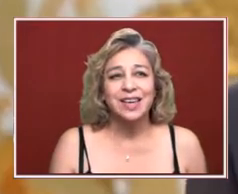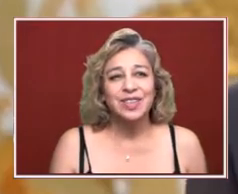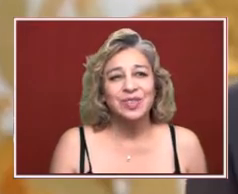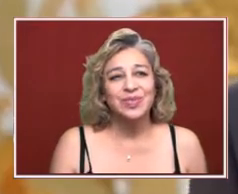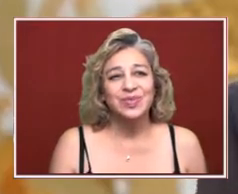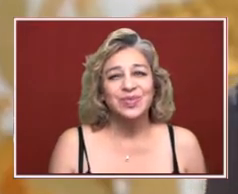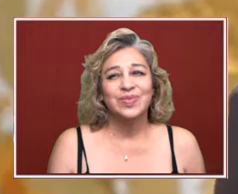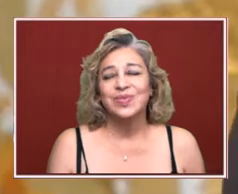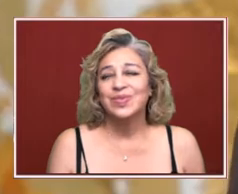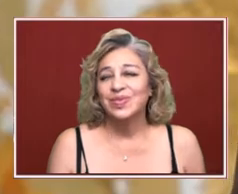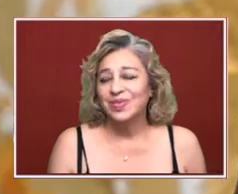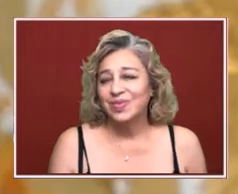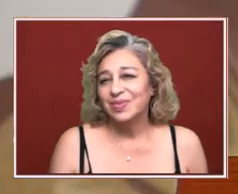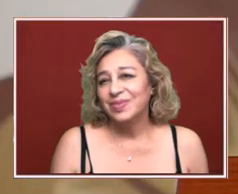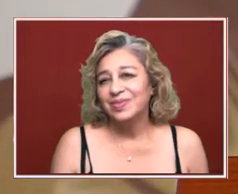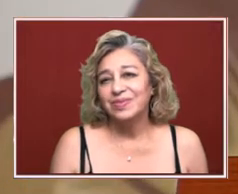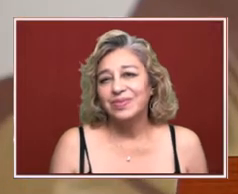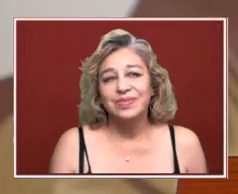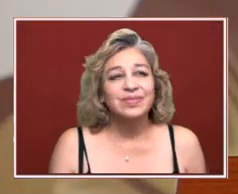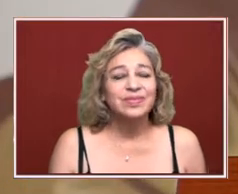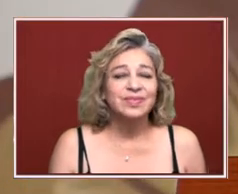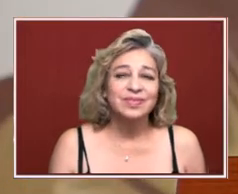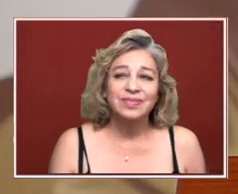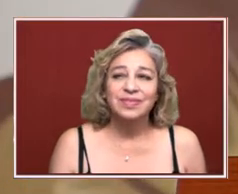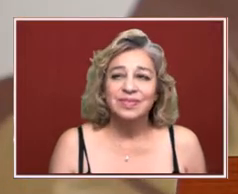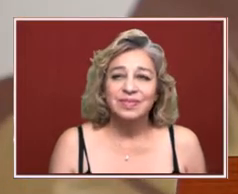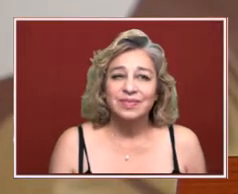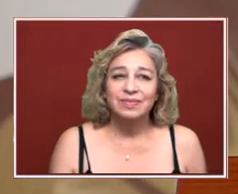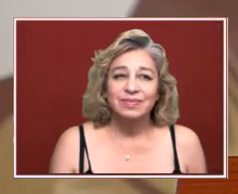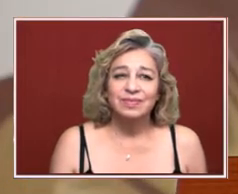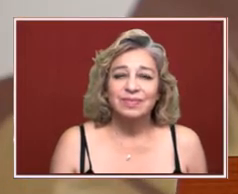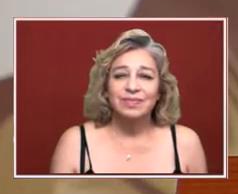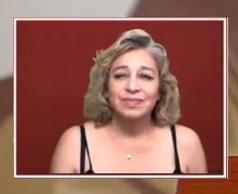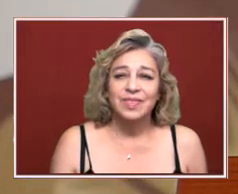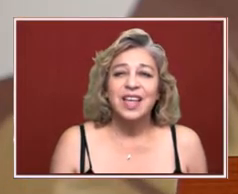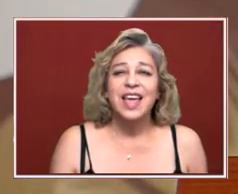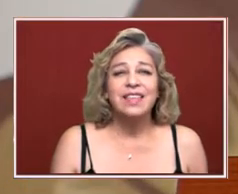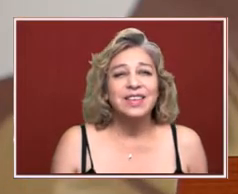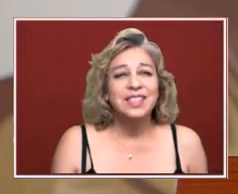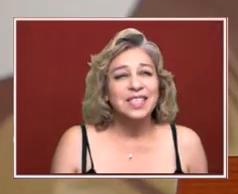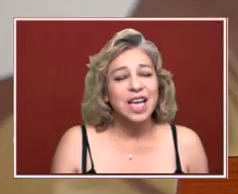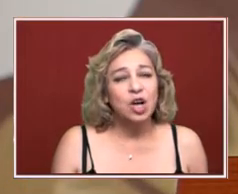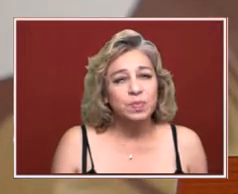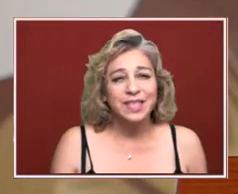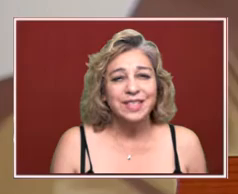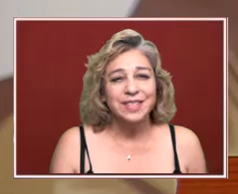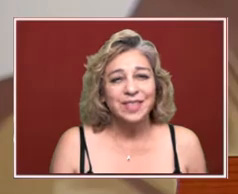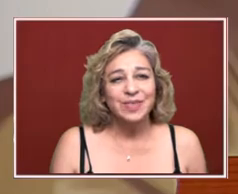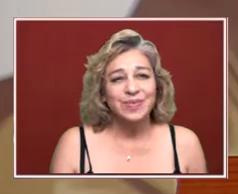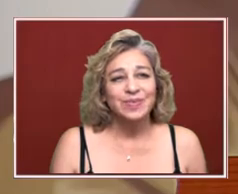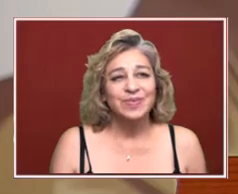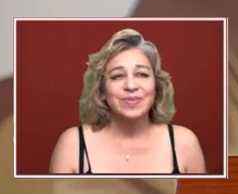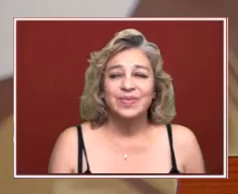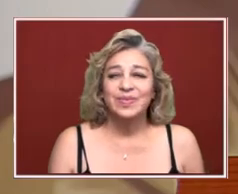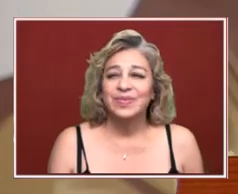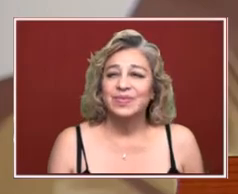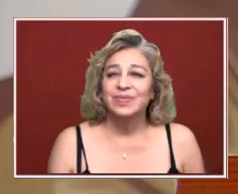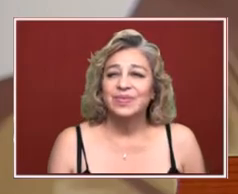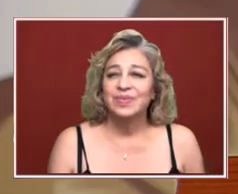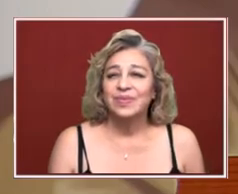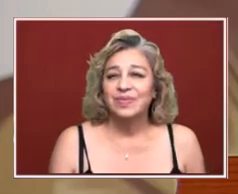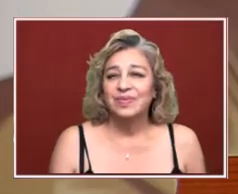finally. Y esto nos ha ayudado. And this has helped us.